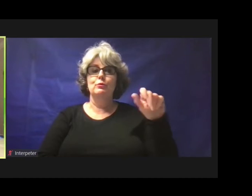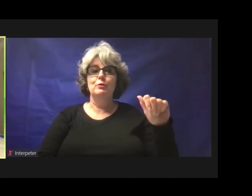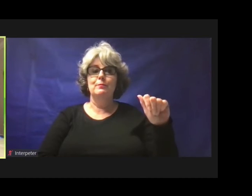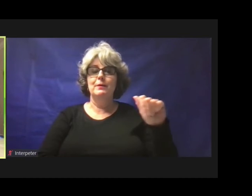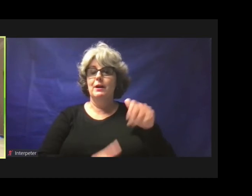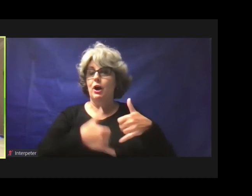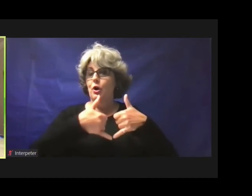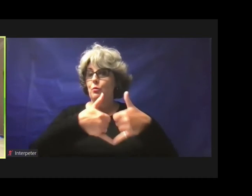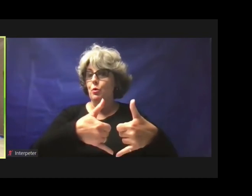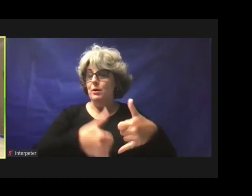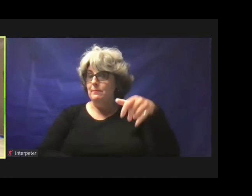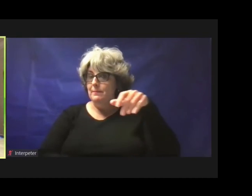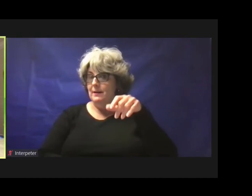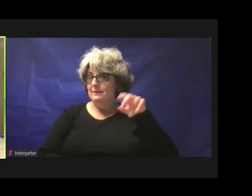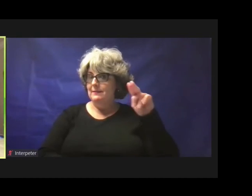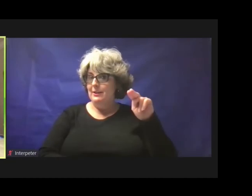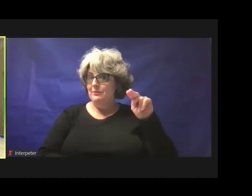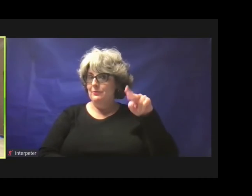Corps Association.